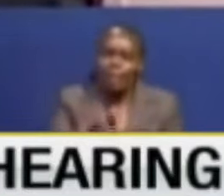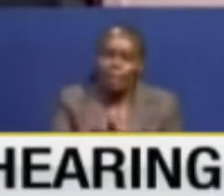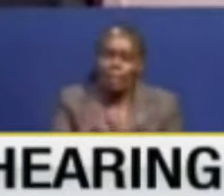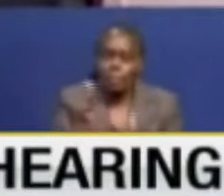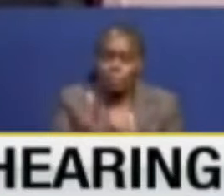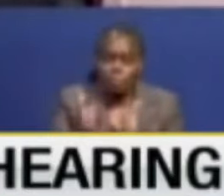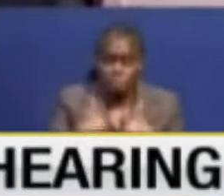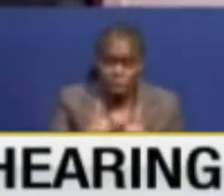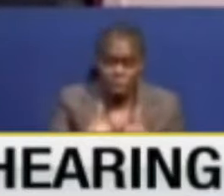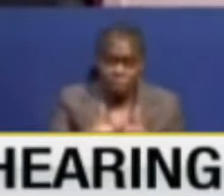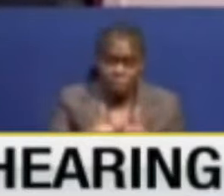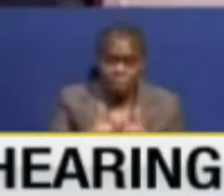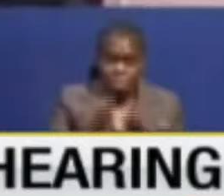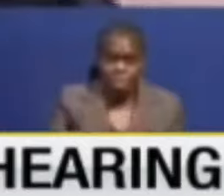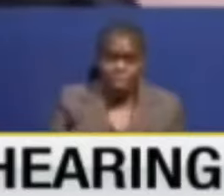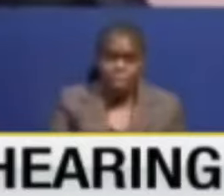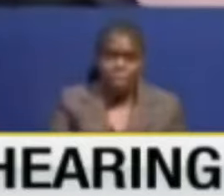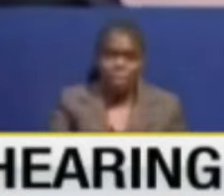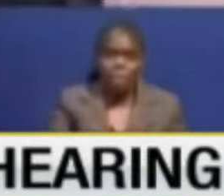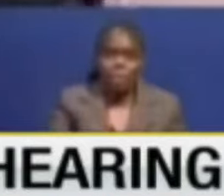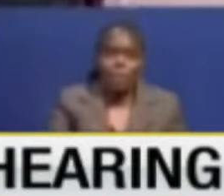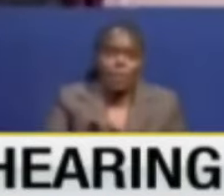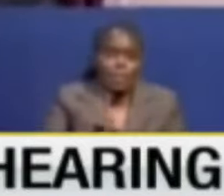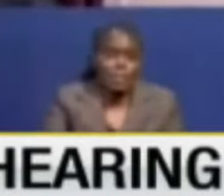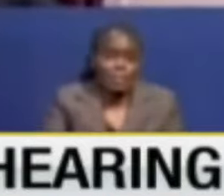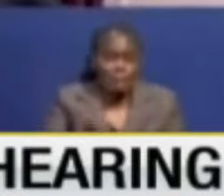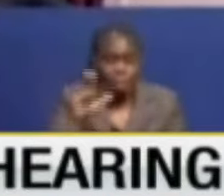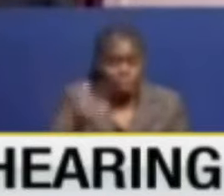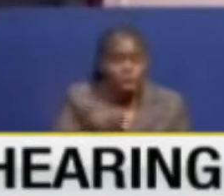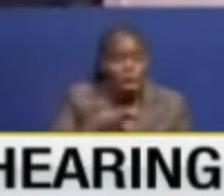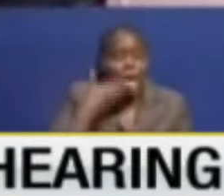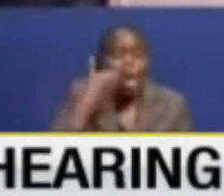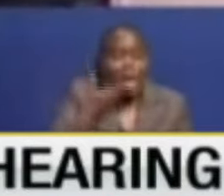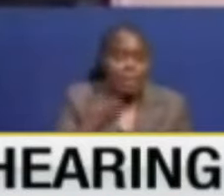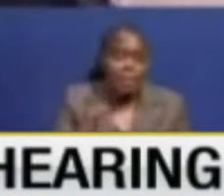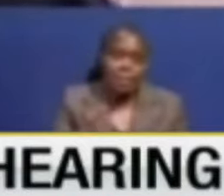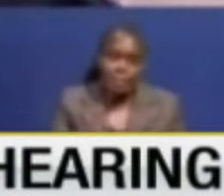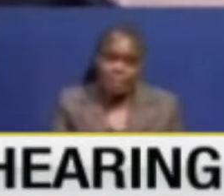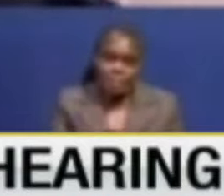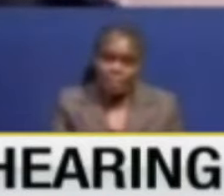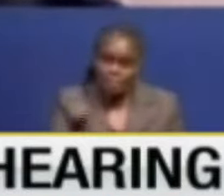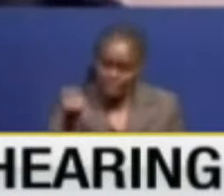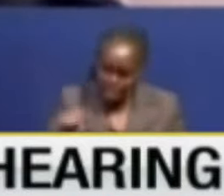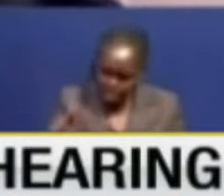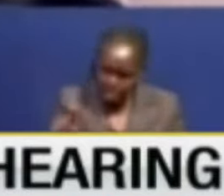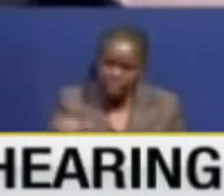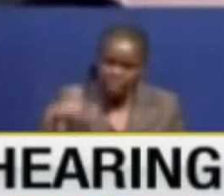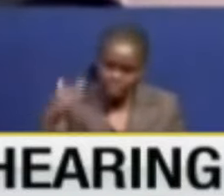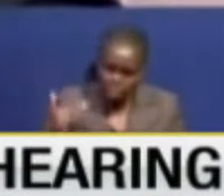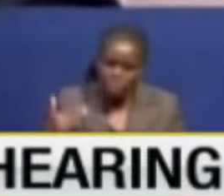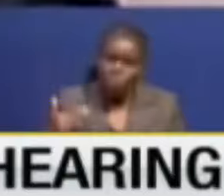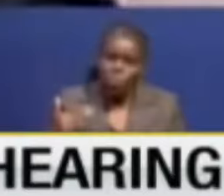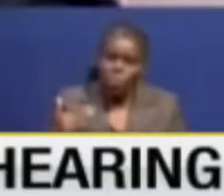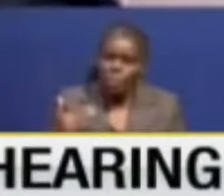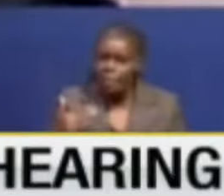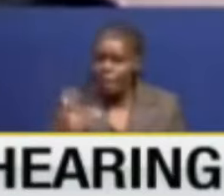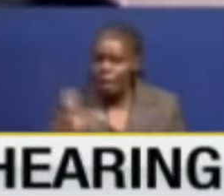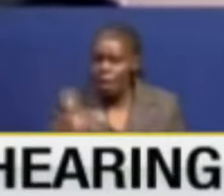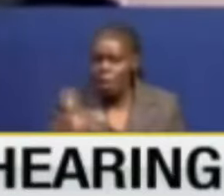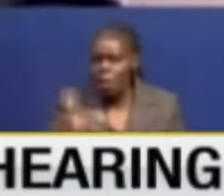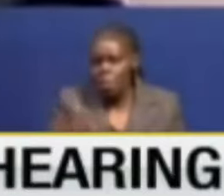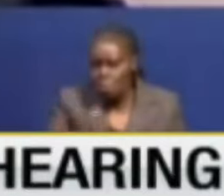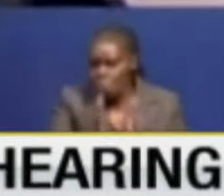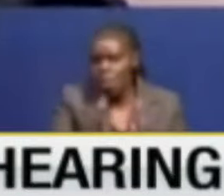we have before you. And when she is called to answer to the same, she has always an escape route. She